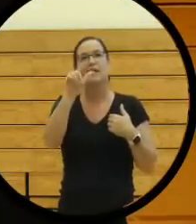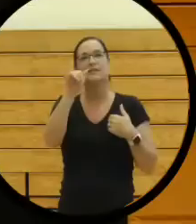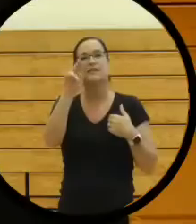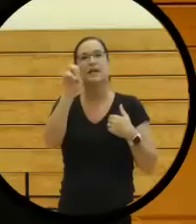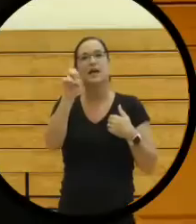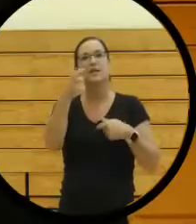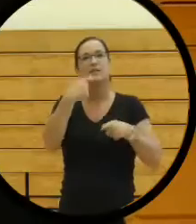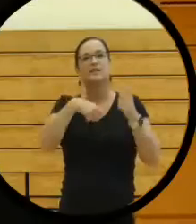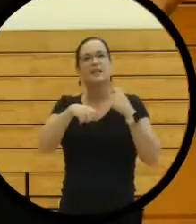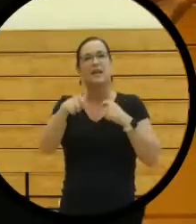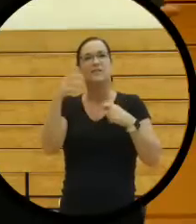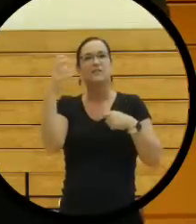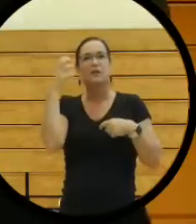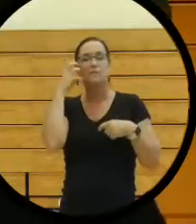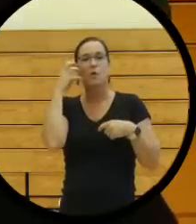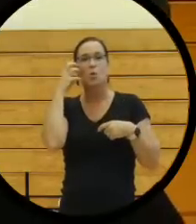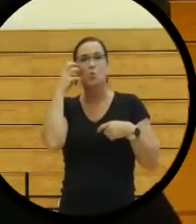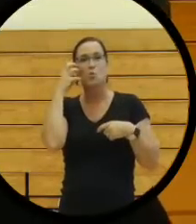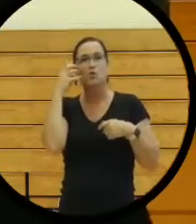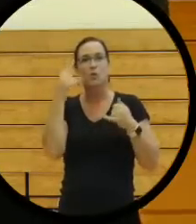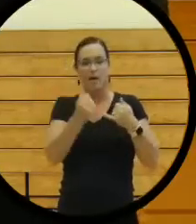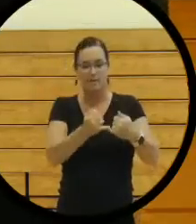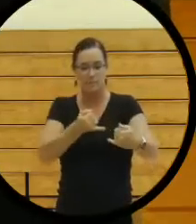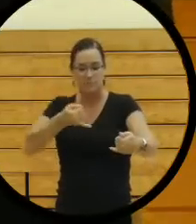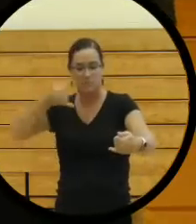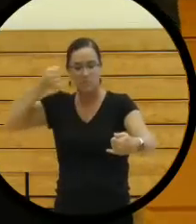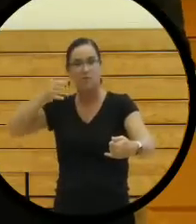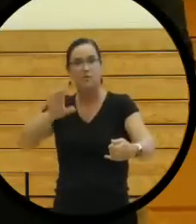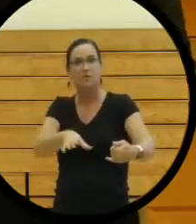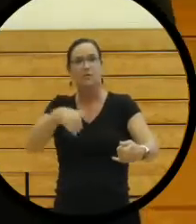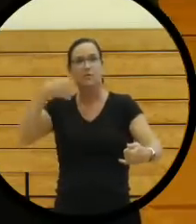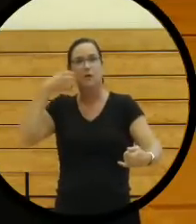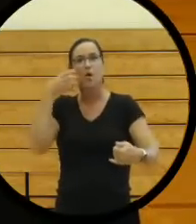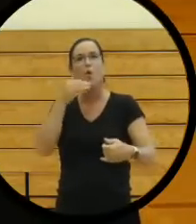of a cell and a cell?